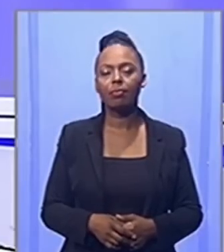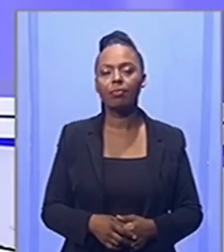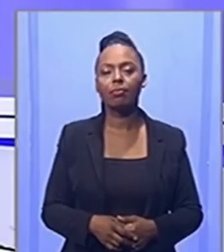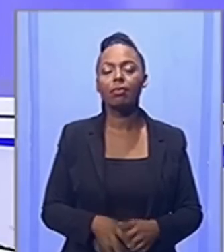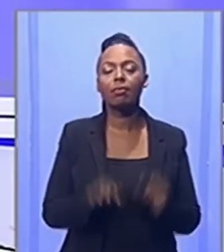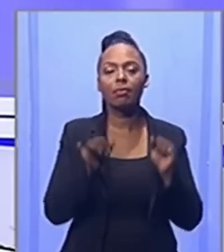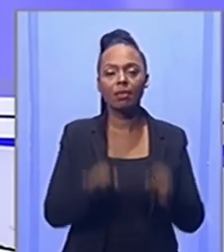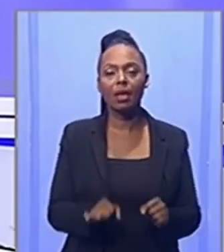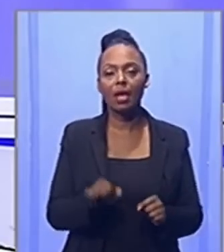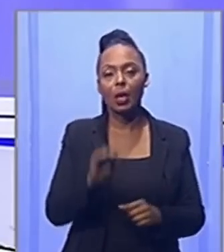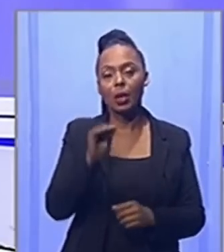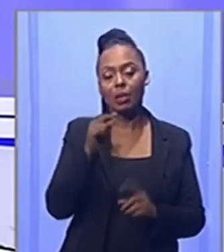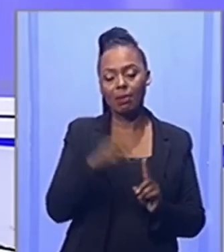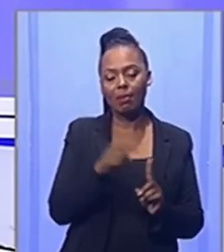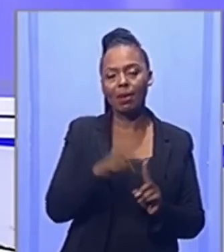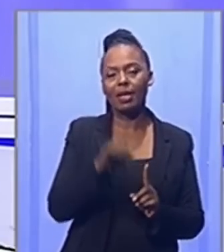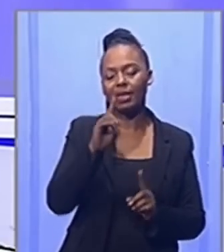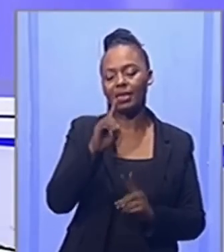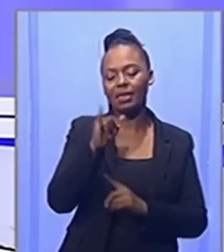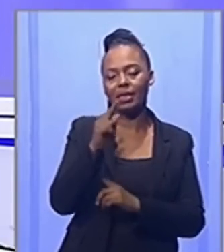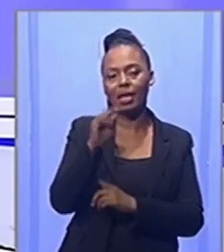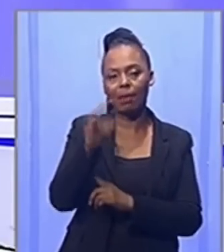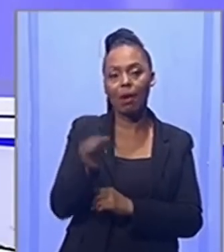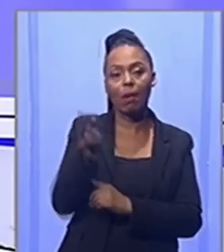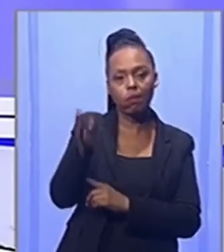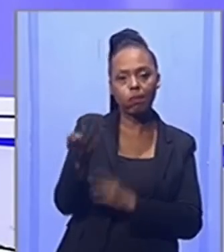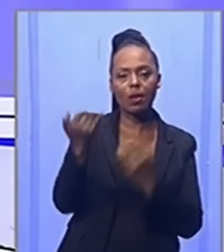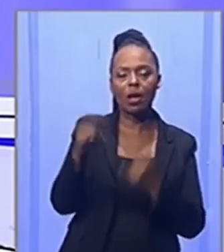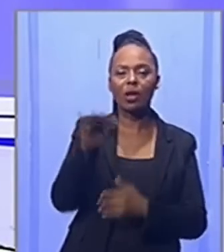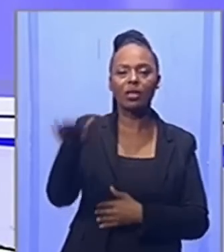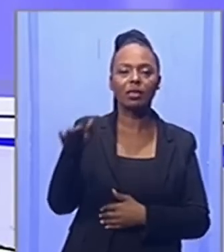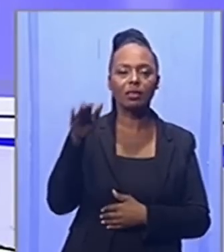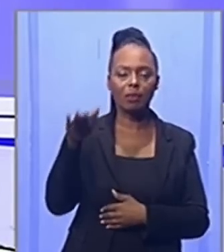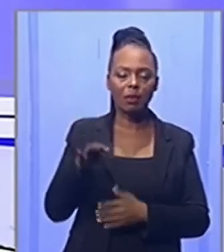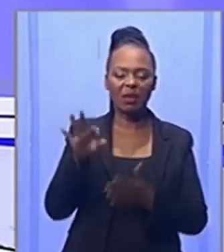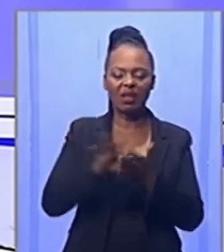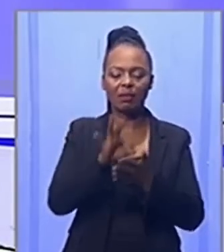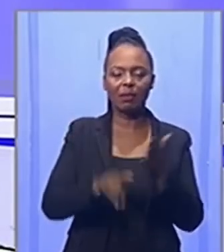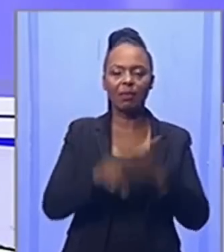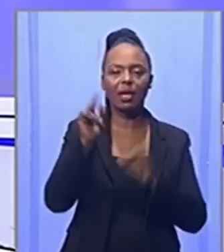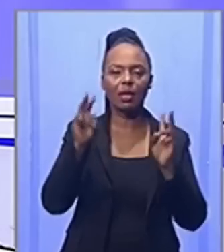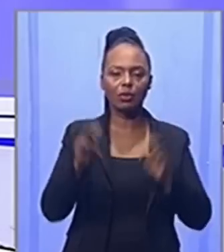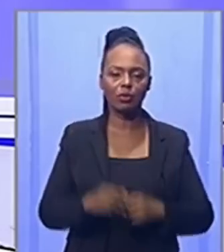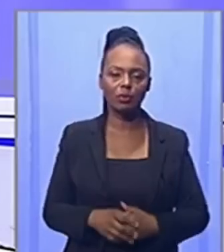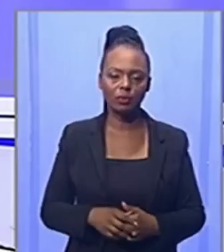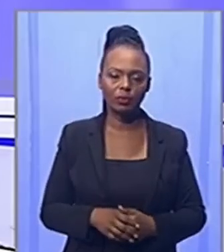E mmohi ke ditaba tsotezi a ntse a beile maemo leihlo ditabeng tsa dikgetho Zimbabwe.